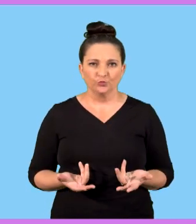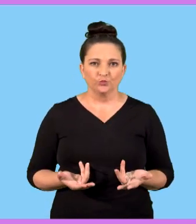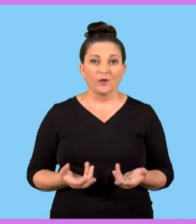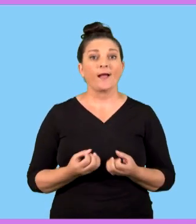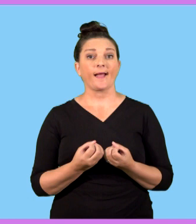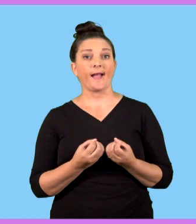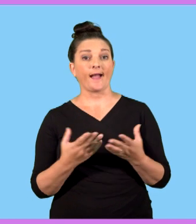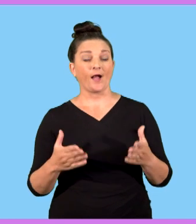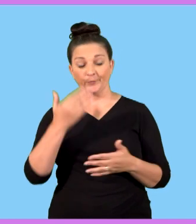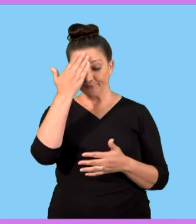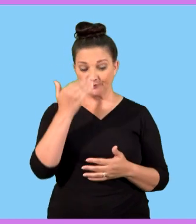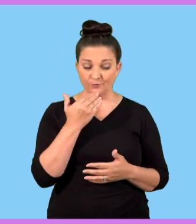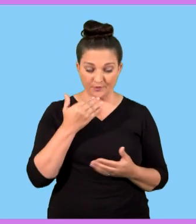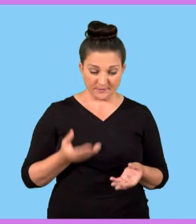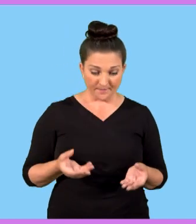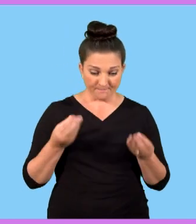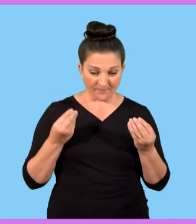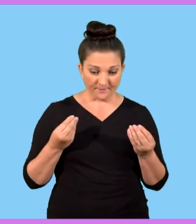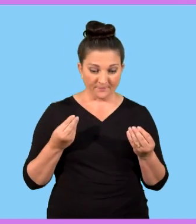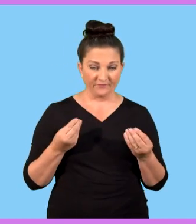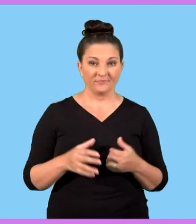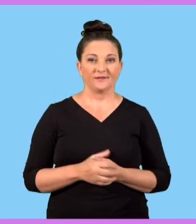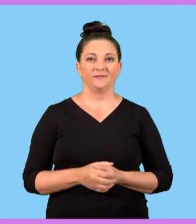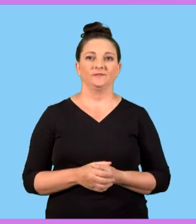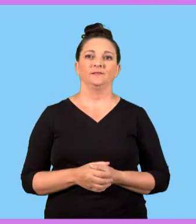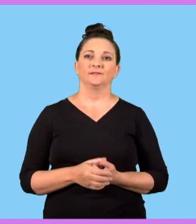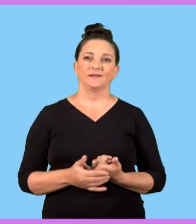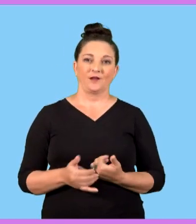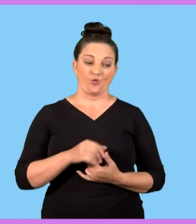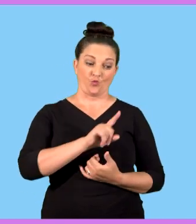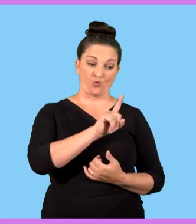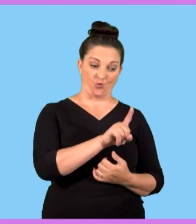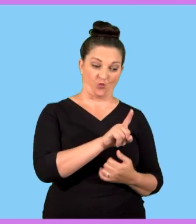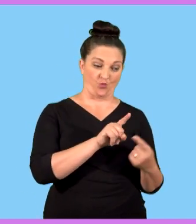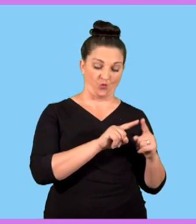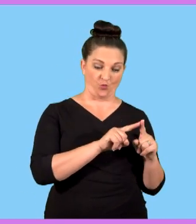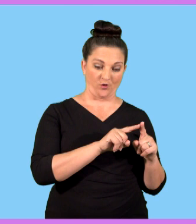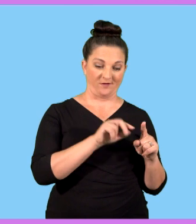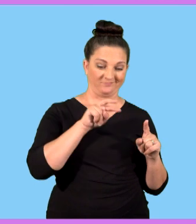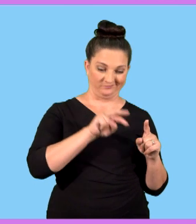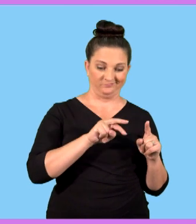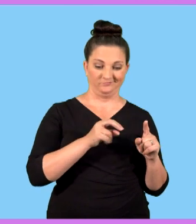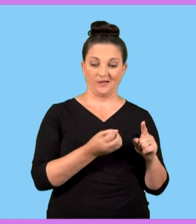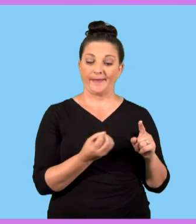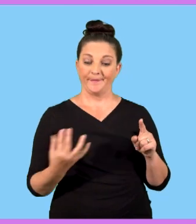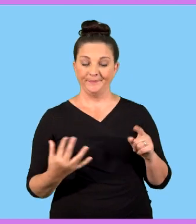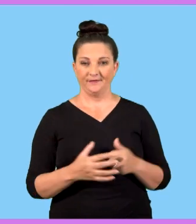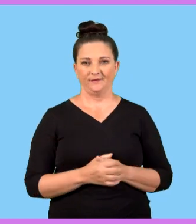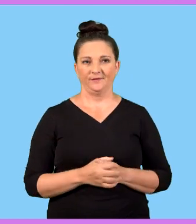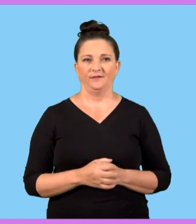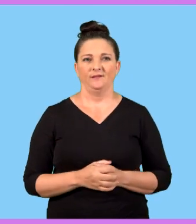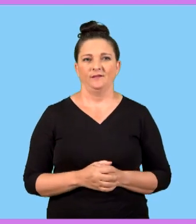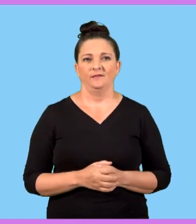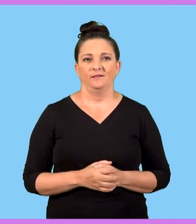of windows found on the plan in the form 1:2. Okay, so meaning we need to find that value, but as a